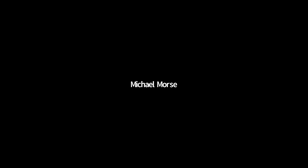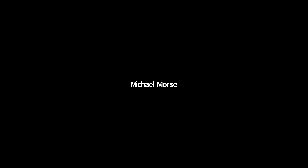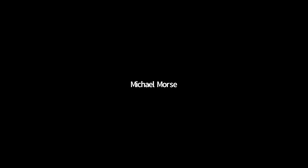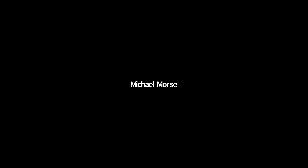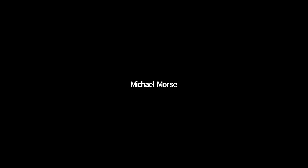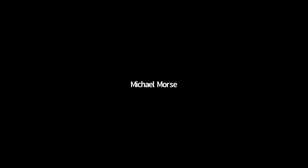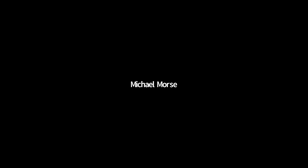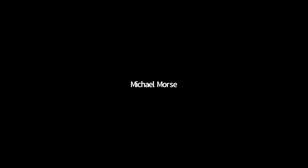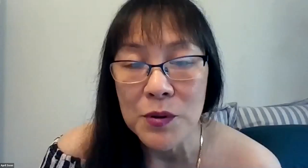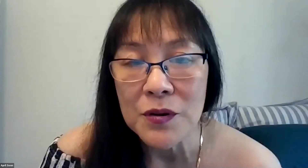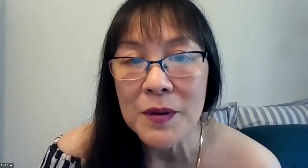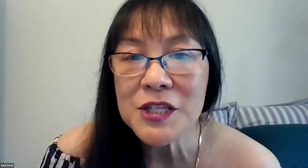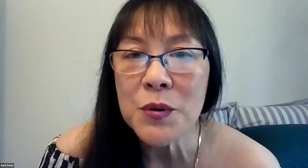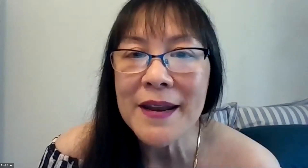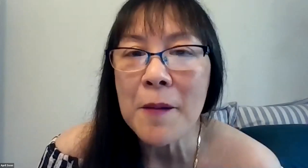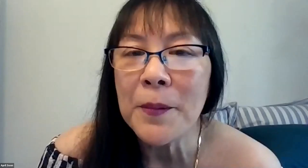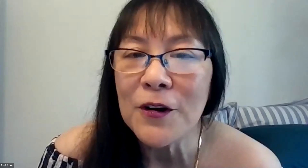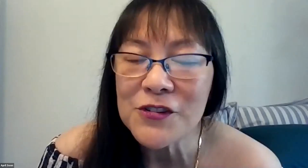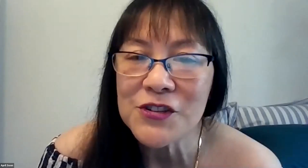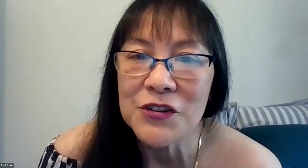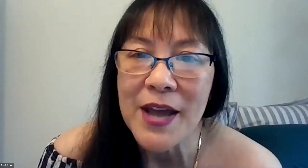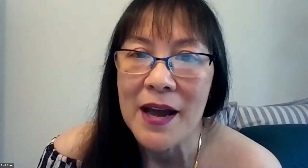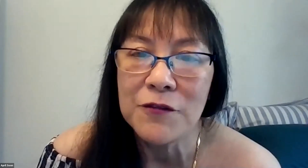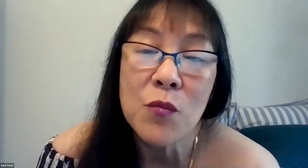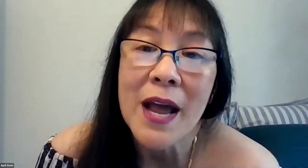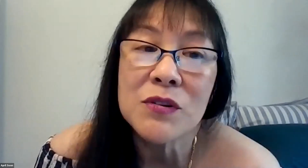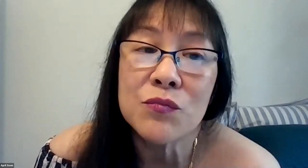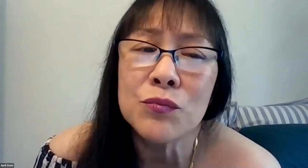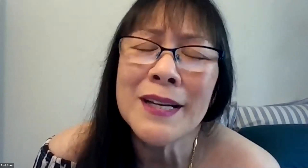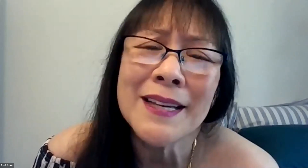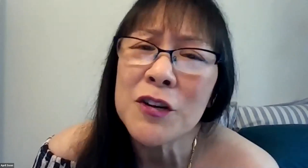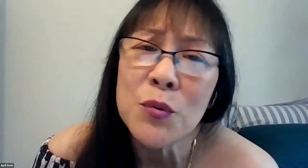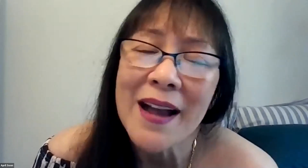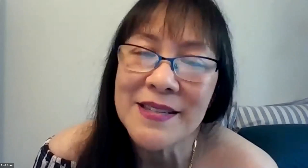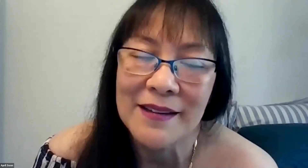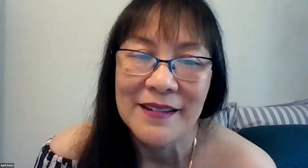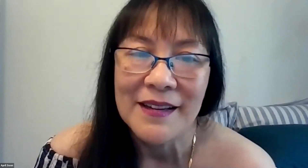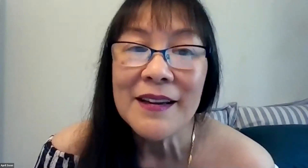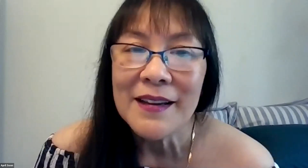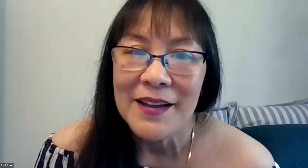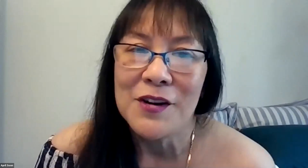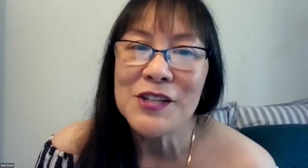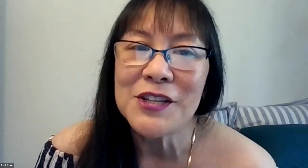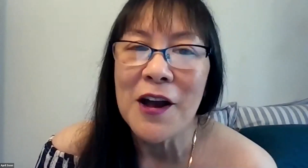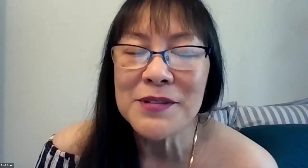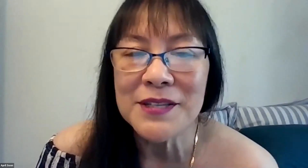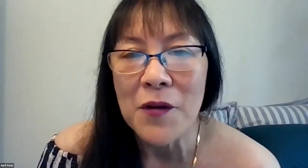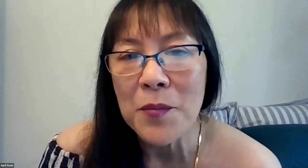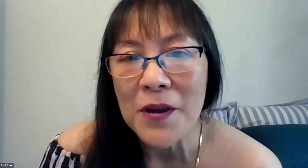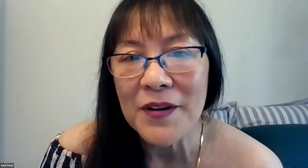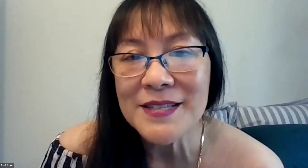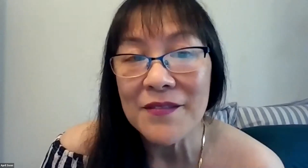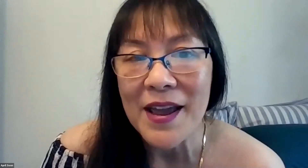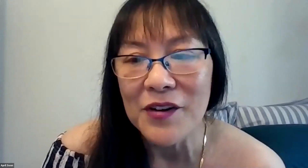One of the exercises in that book was to create a personals ad for what I was really attracting. Here's a synopsis of